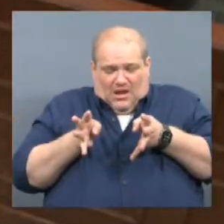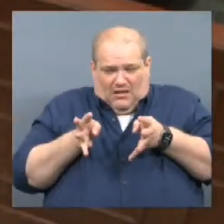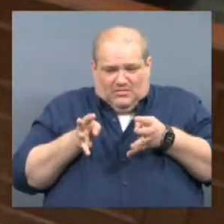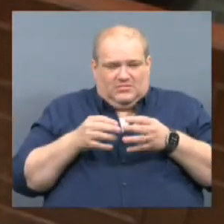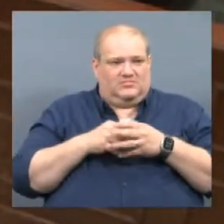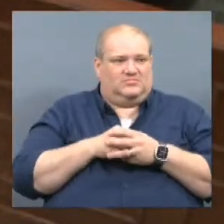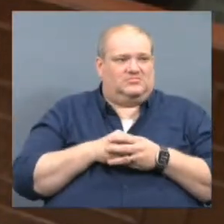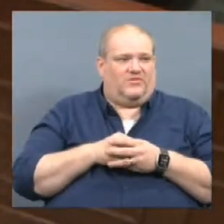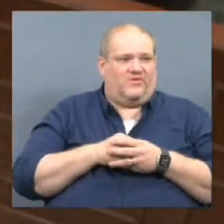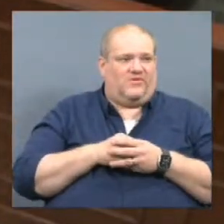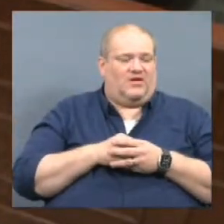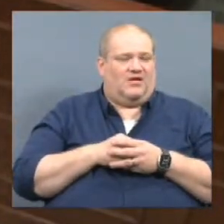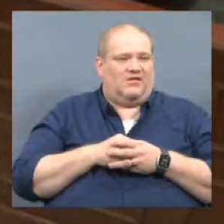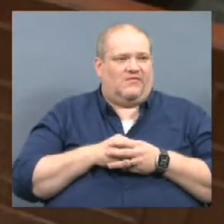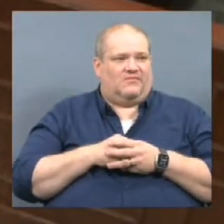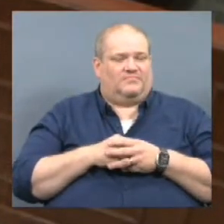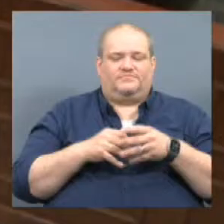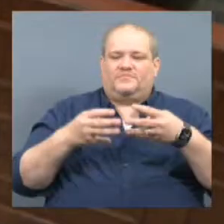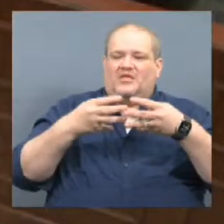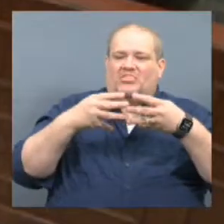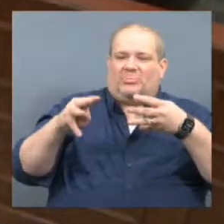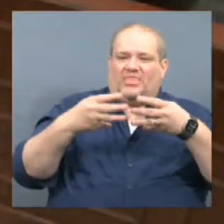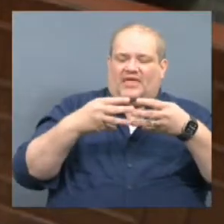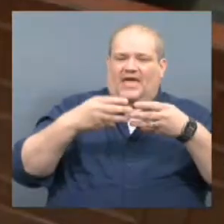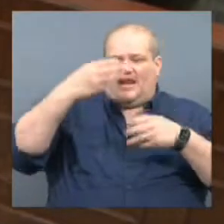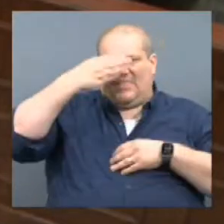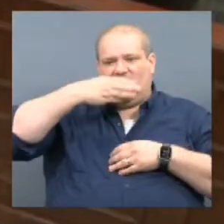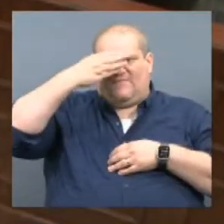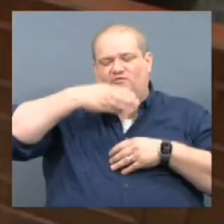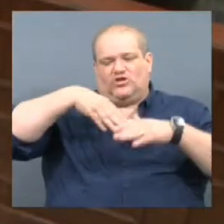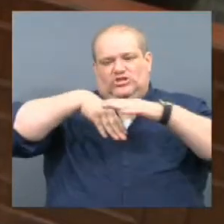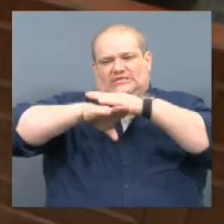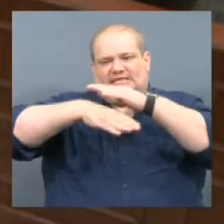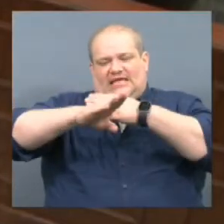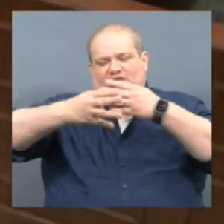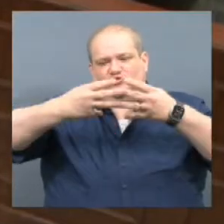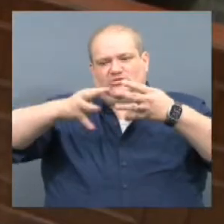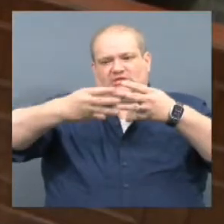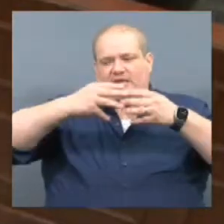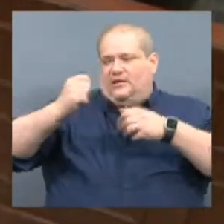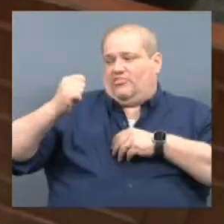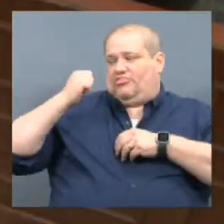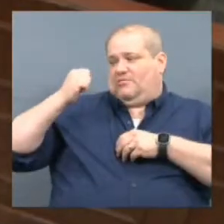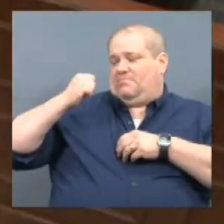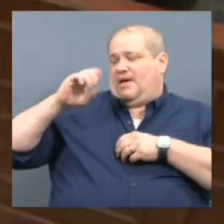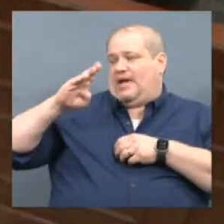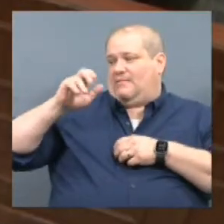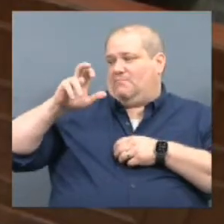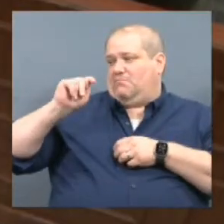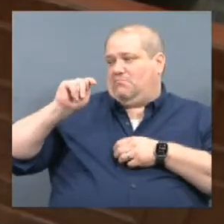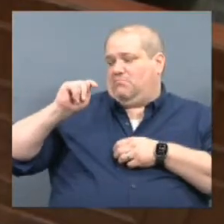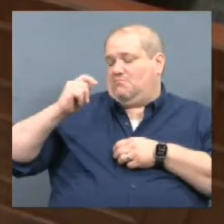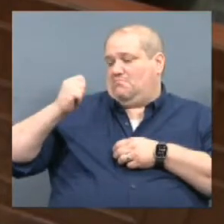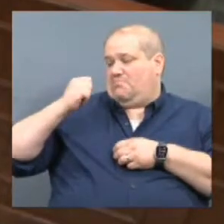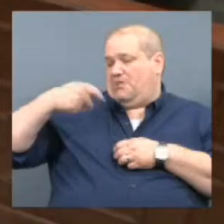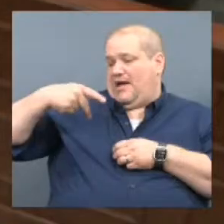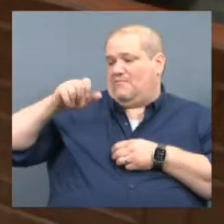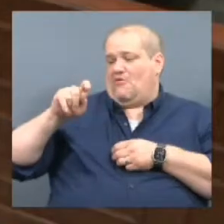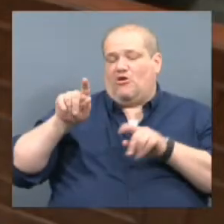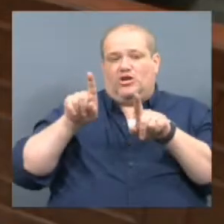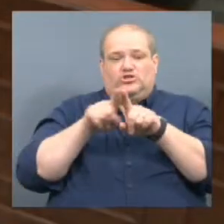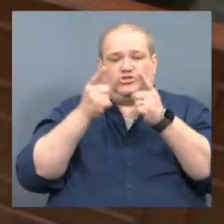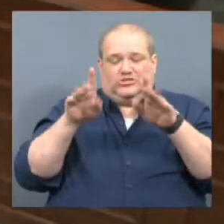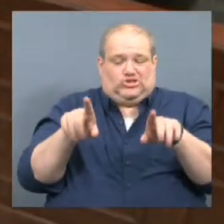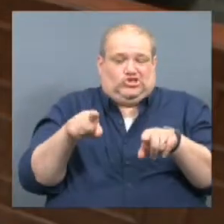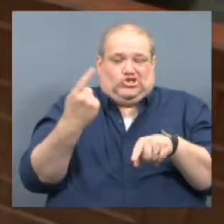No, no tiene The gate we're talking about will just be the gate. Just gate an at the entrance gate. driveway. So the back part of this is just open to the woods,